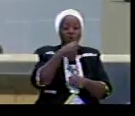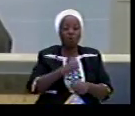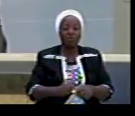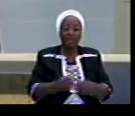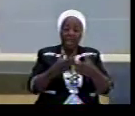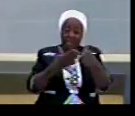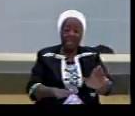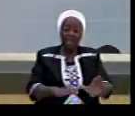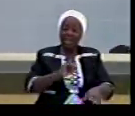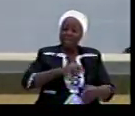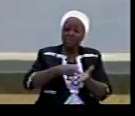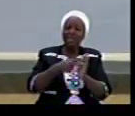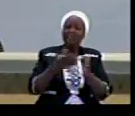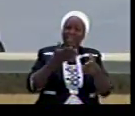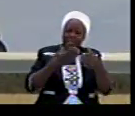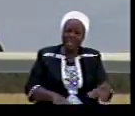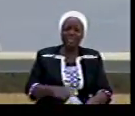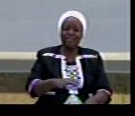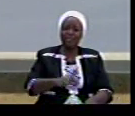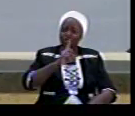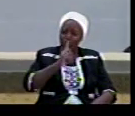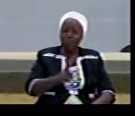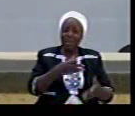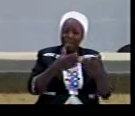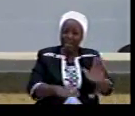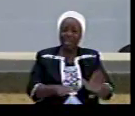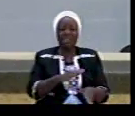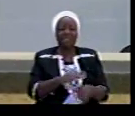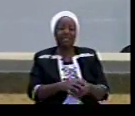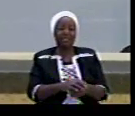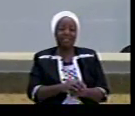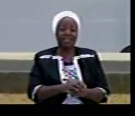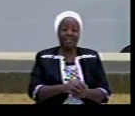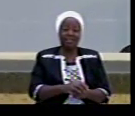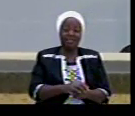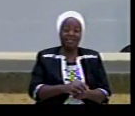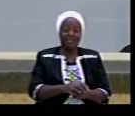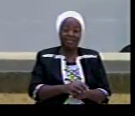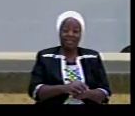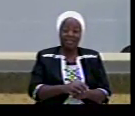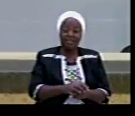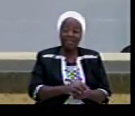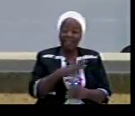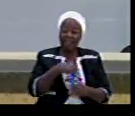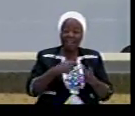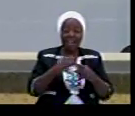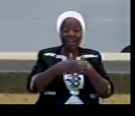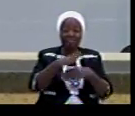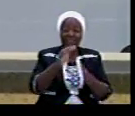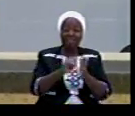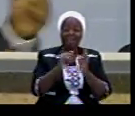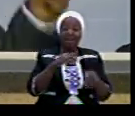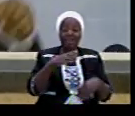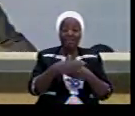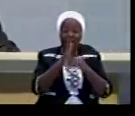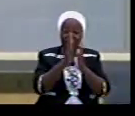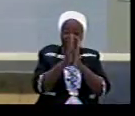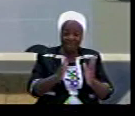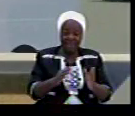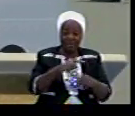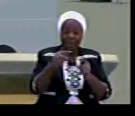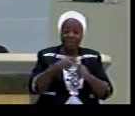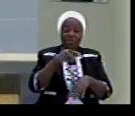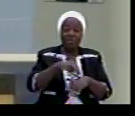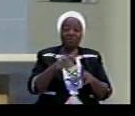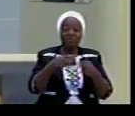died, certified dead. After prayer, while the message was going on, the dead came back